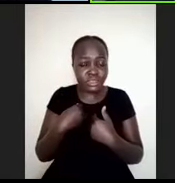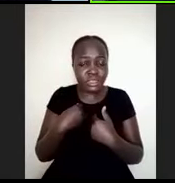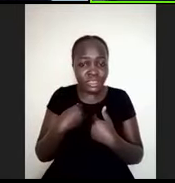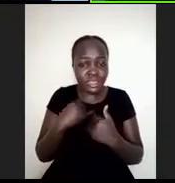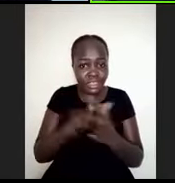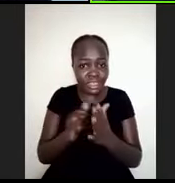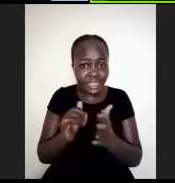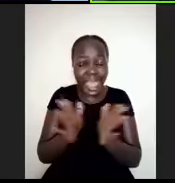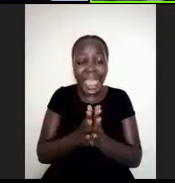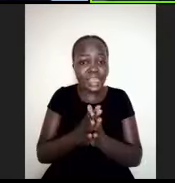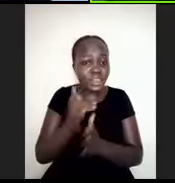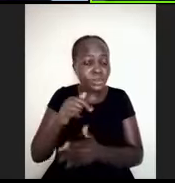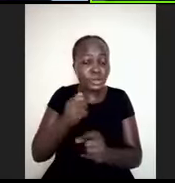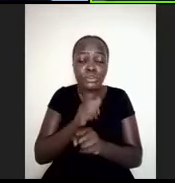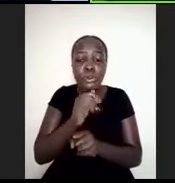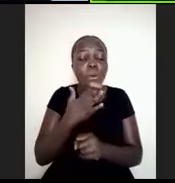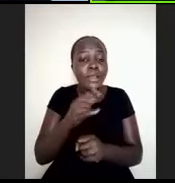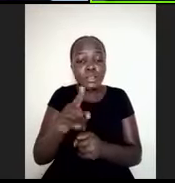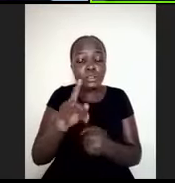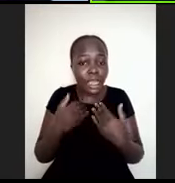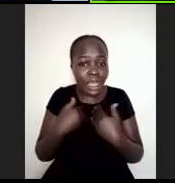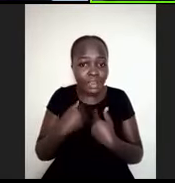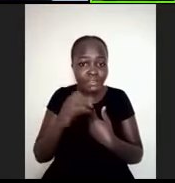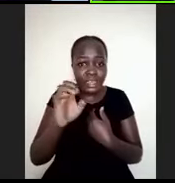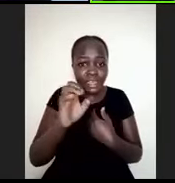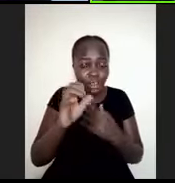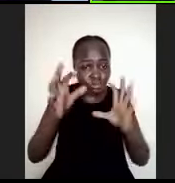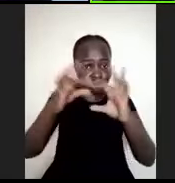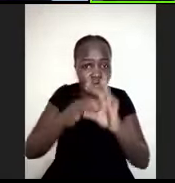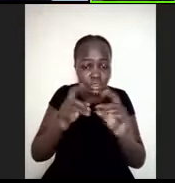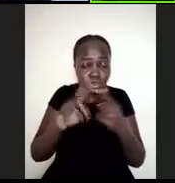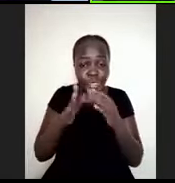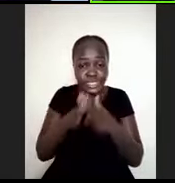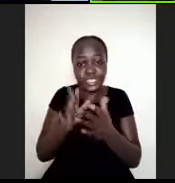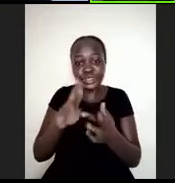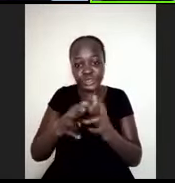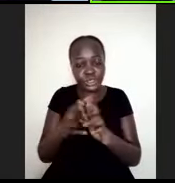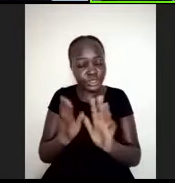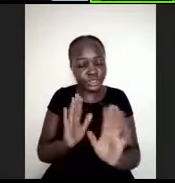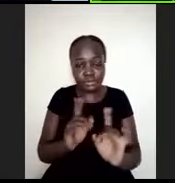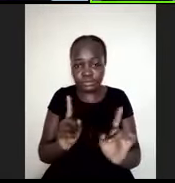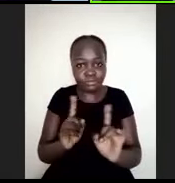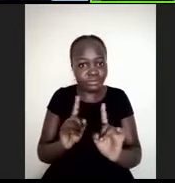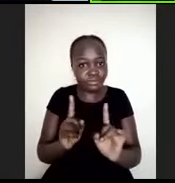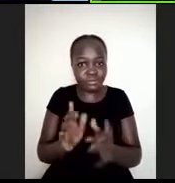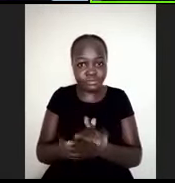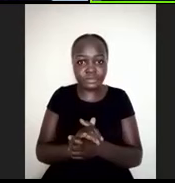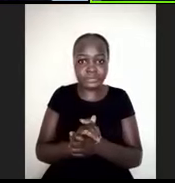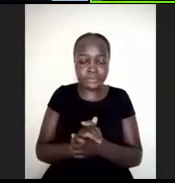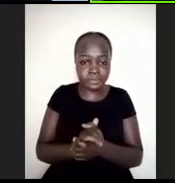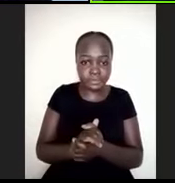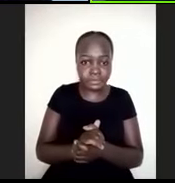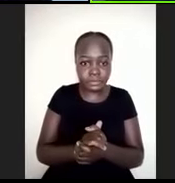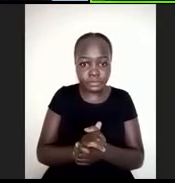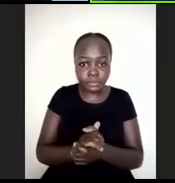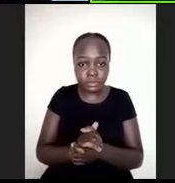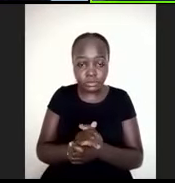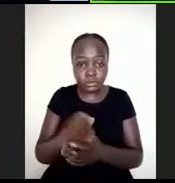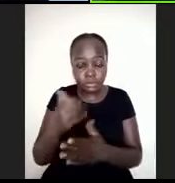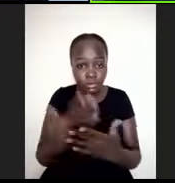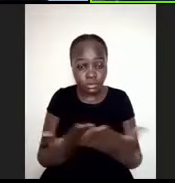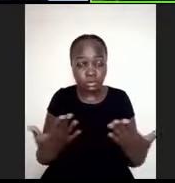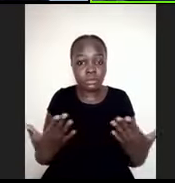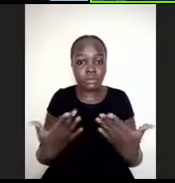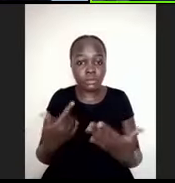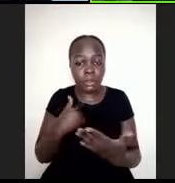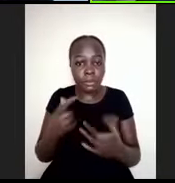entangled into a sexual relationship, okay? So another thing, I also